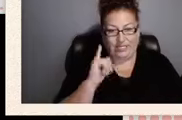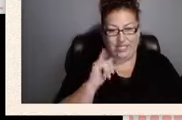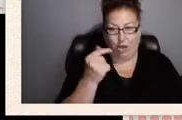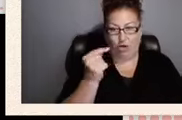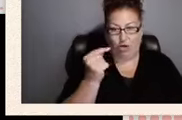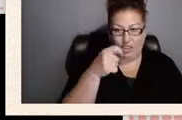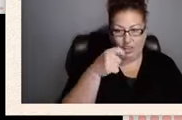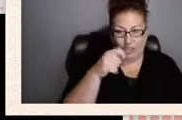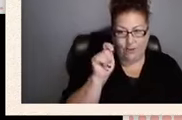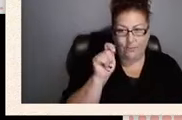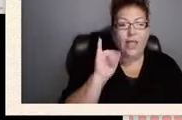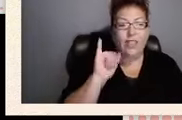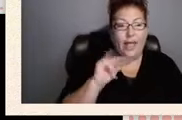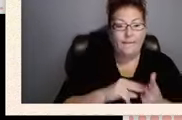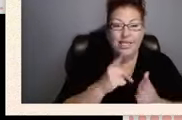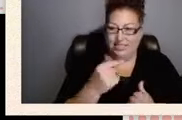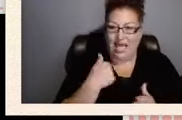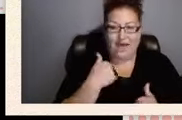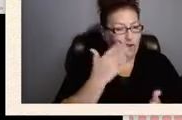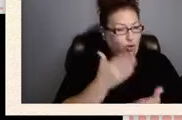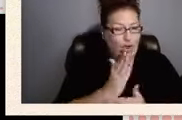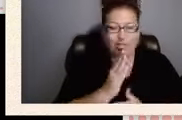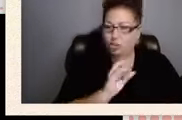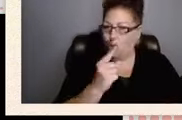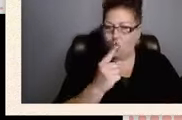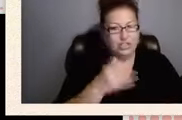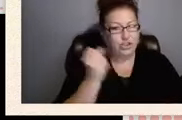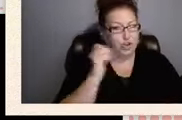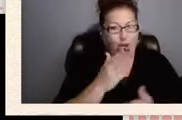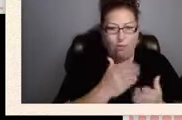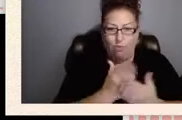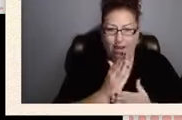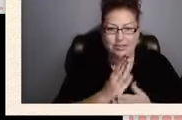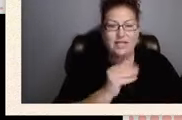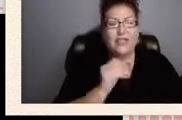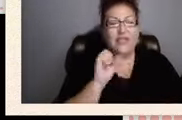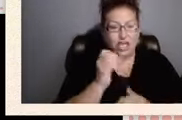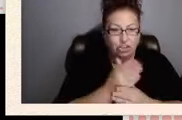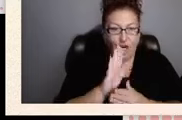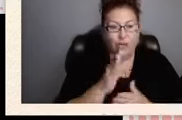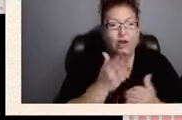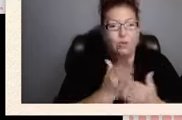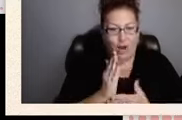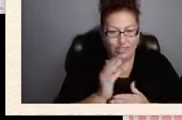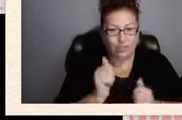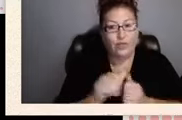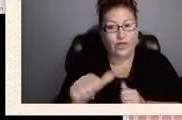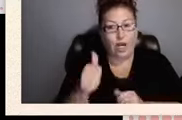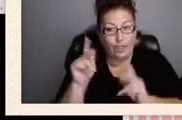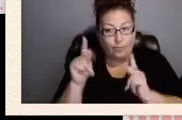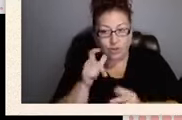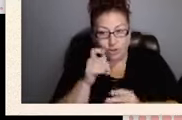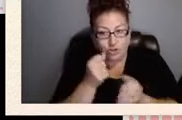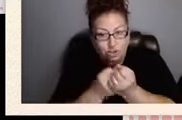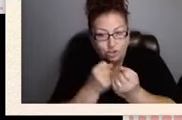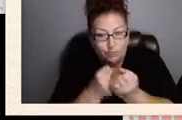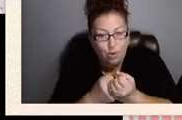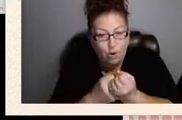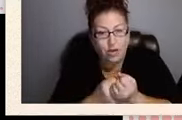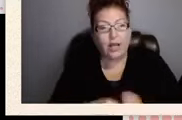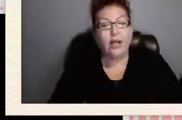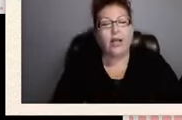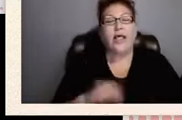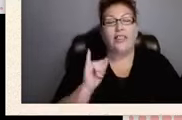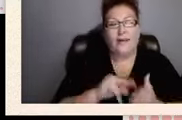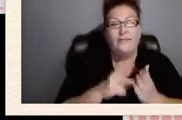their rights. Nobody has taken them from them. And they can share their rights with someone who's their supporter. This would mean, for example, if I